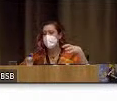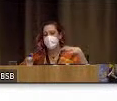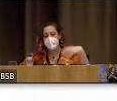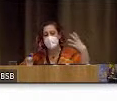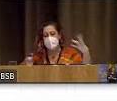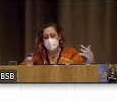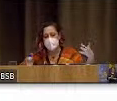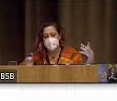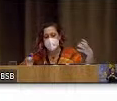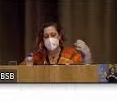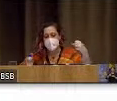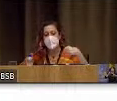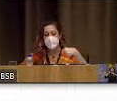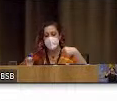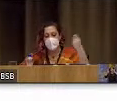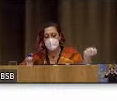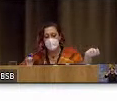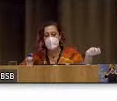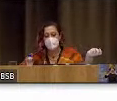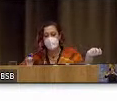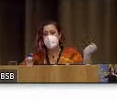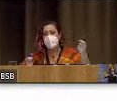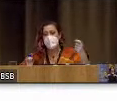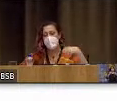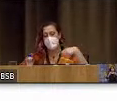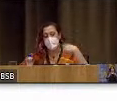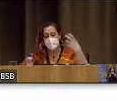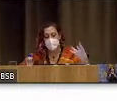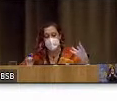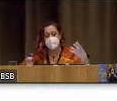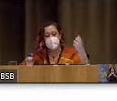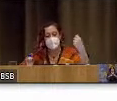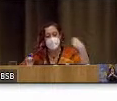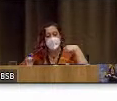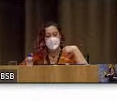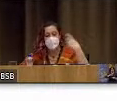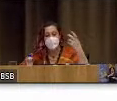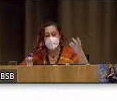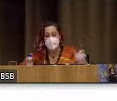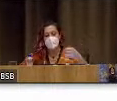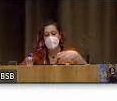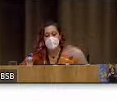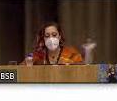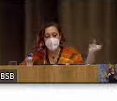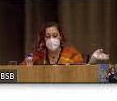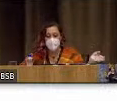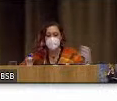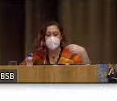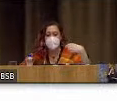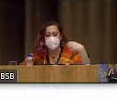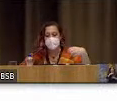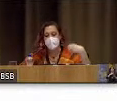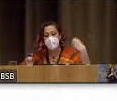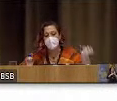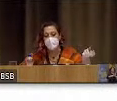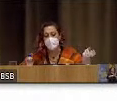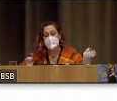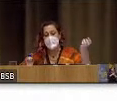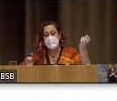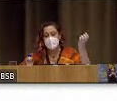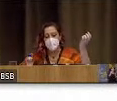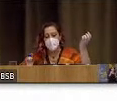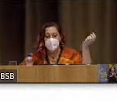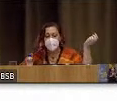We weren't. We believe that we could have more challenge, a bigger challenge for us. But today we know